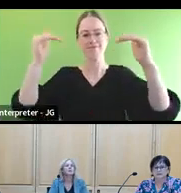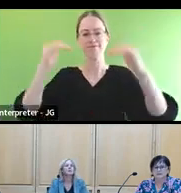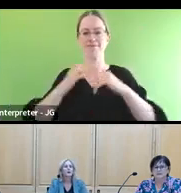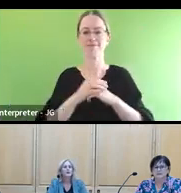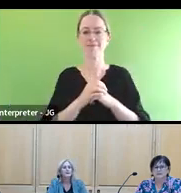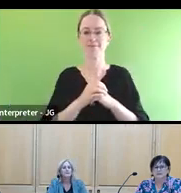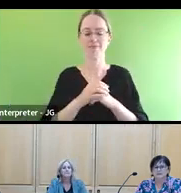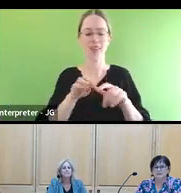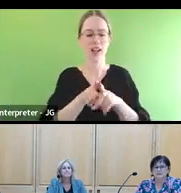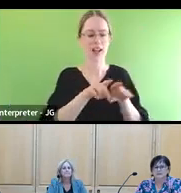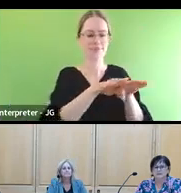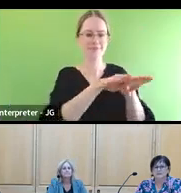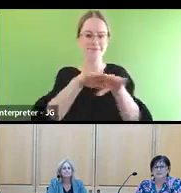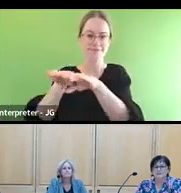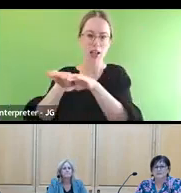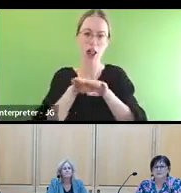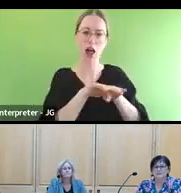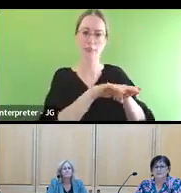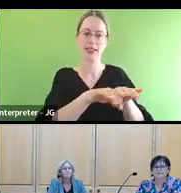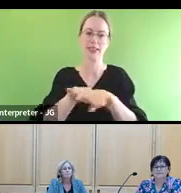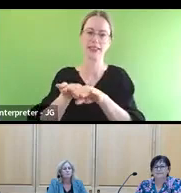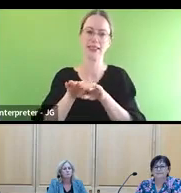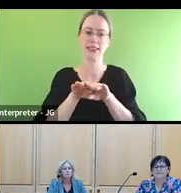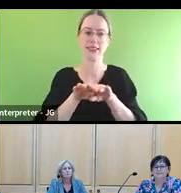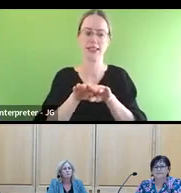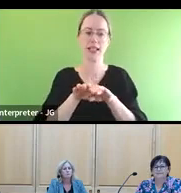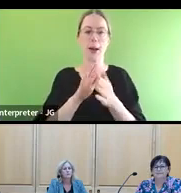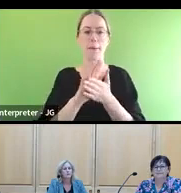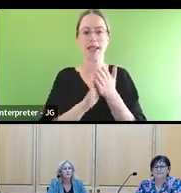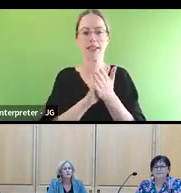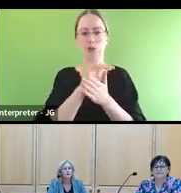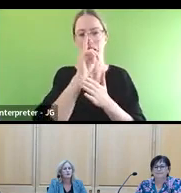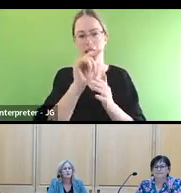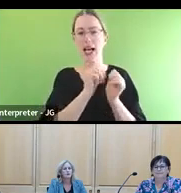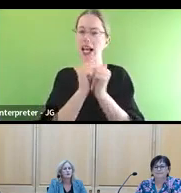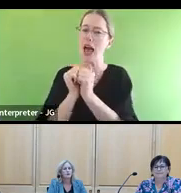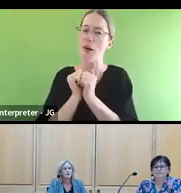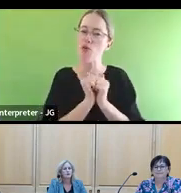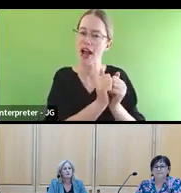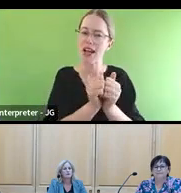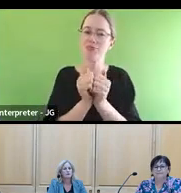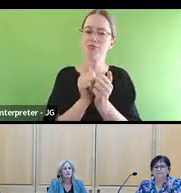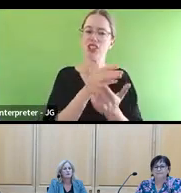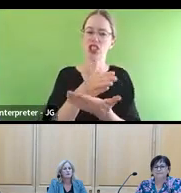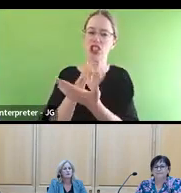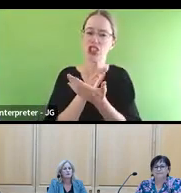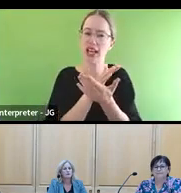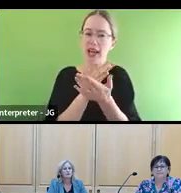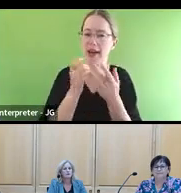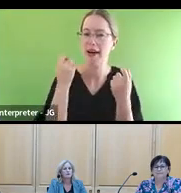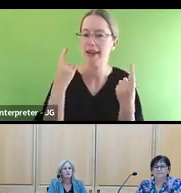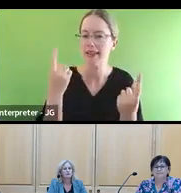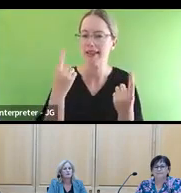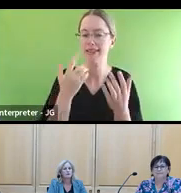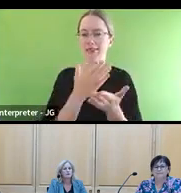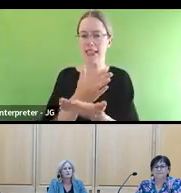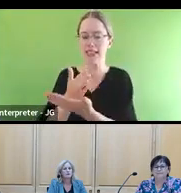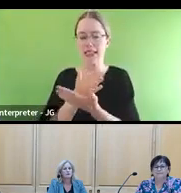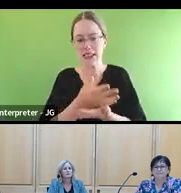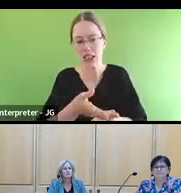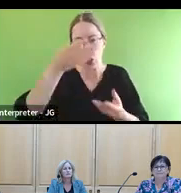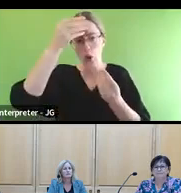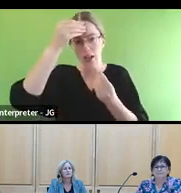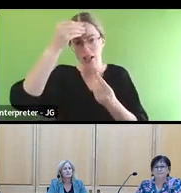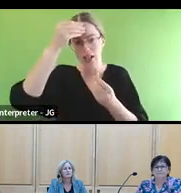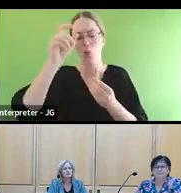come in alignment with each other and to really collaborate, share ideas, share learnings to really create